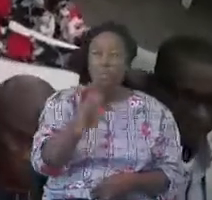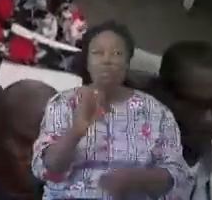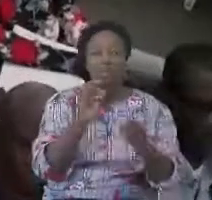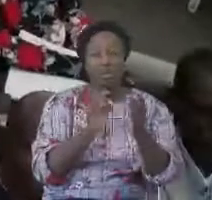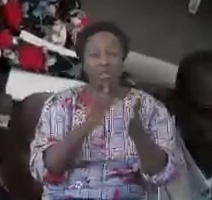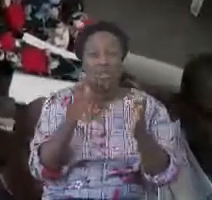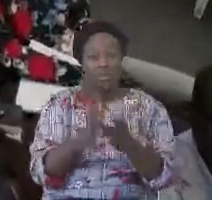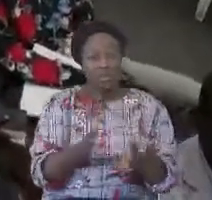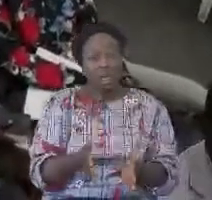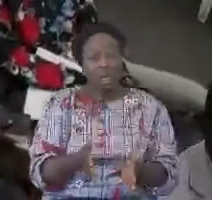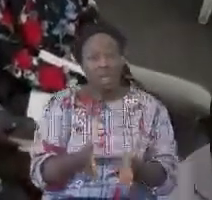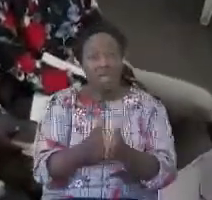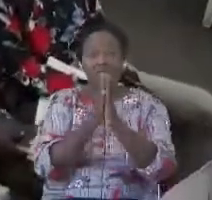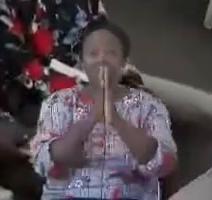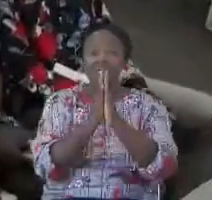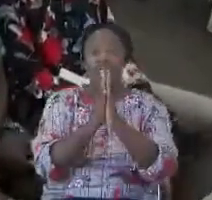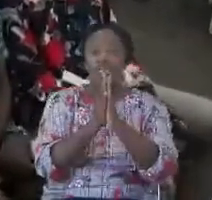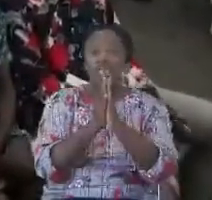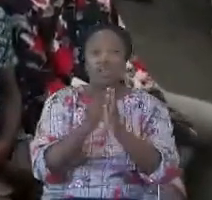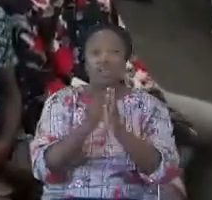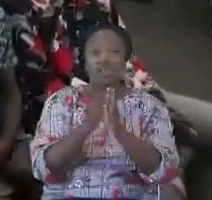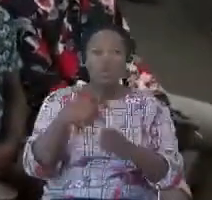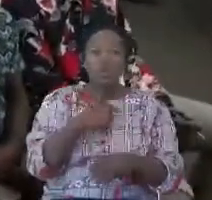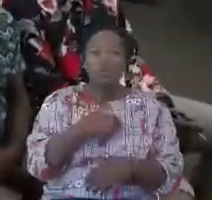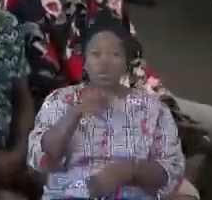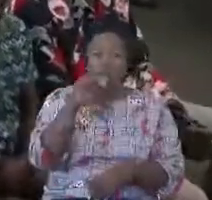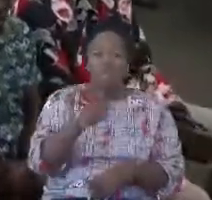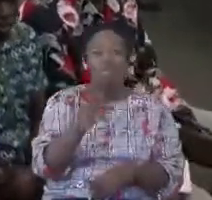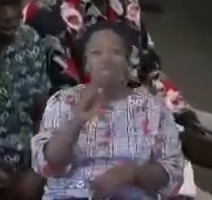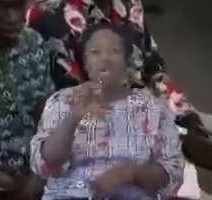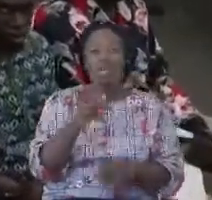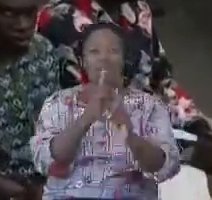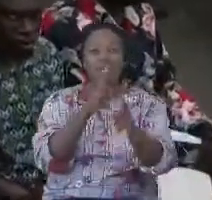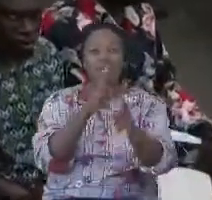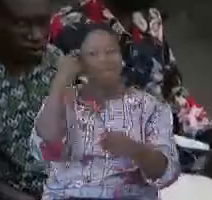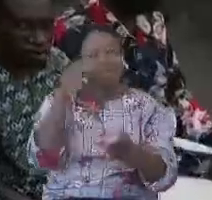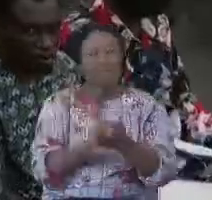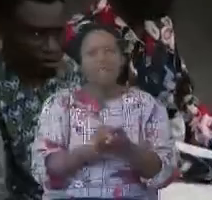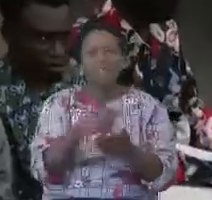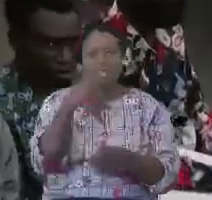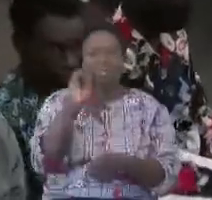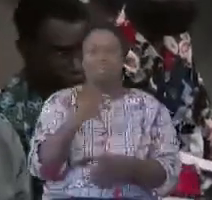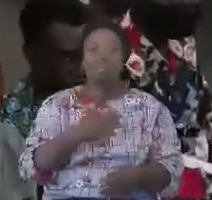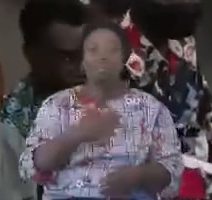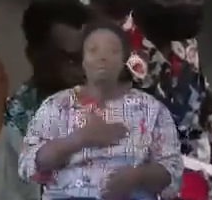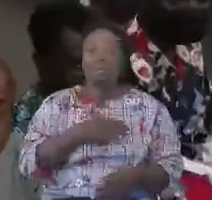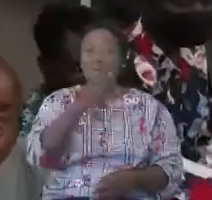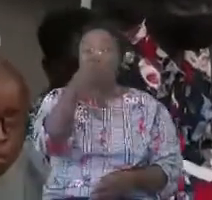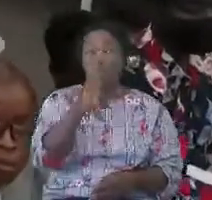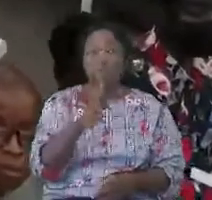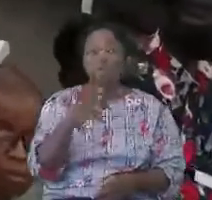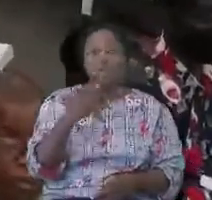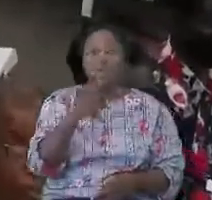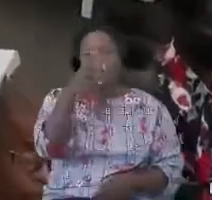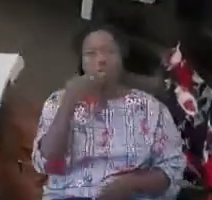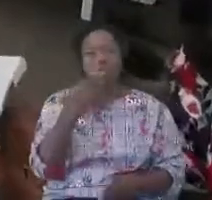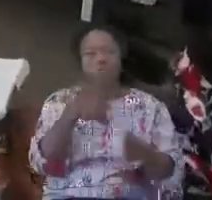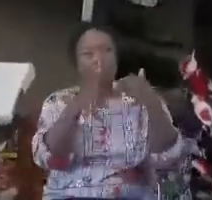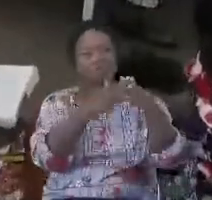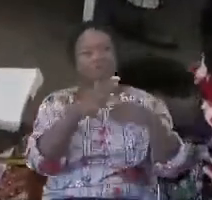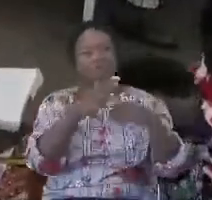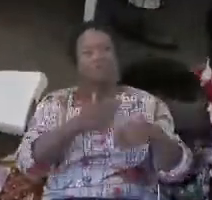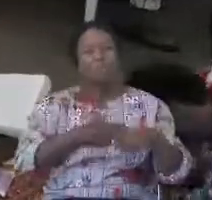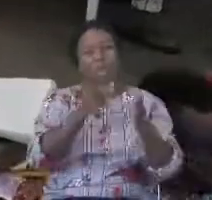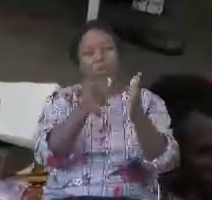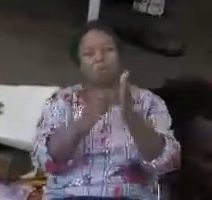forsaking me the question jesus asked we need an answer for that he